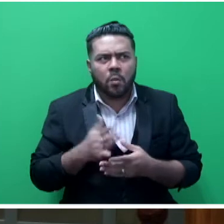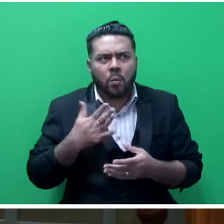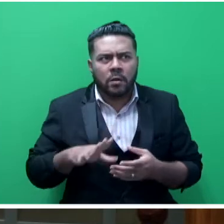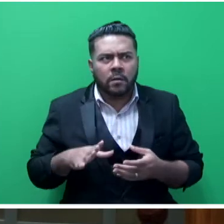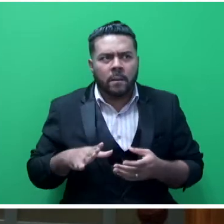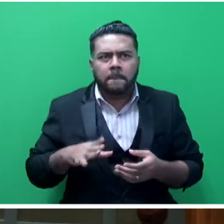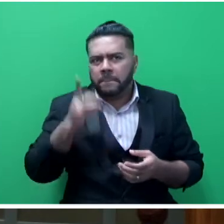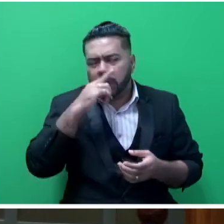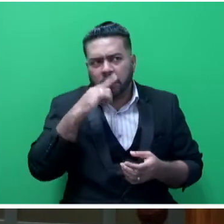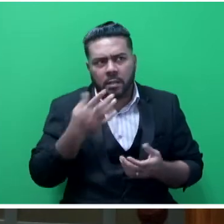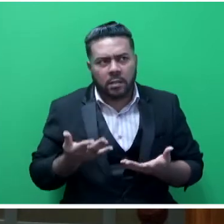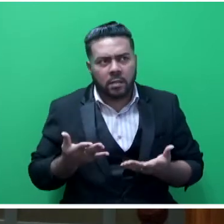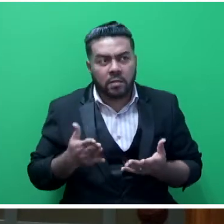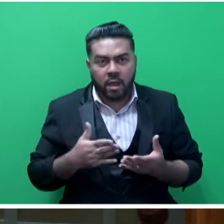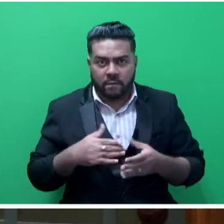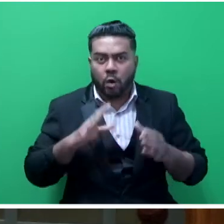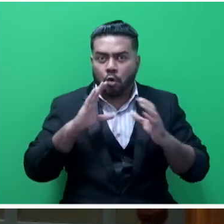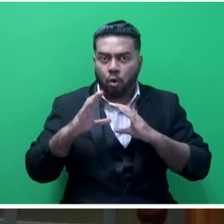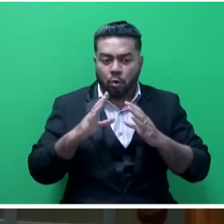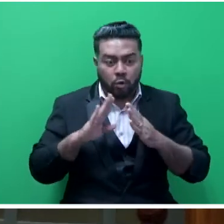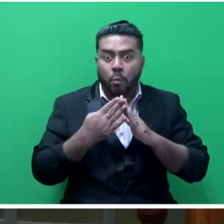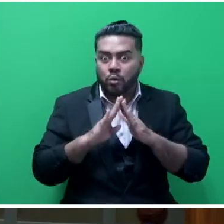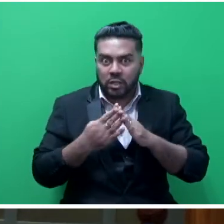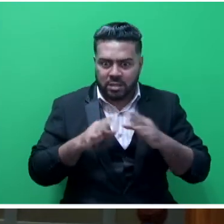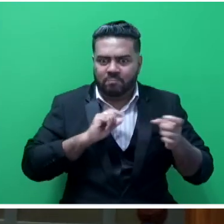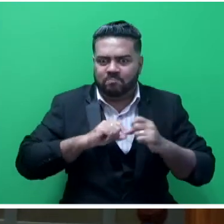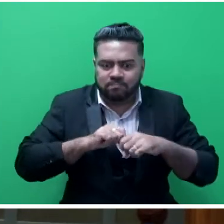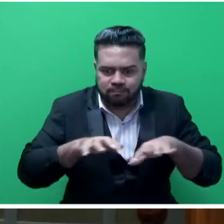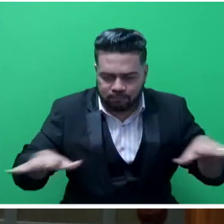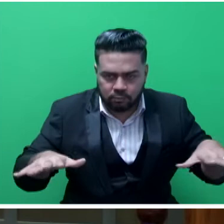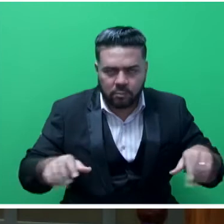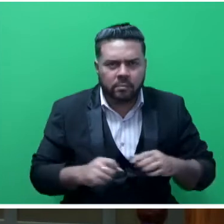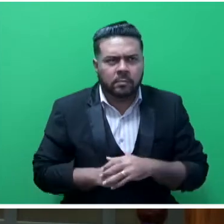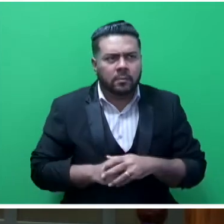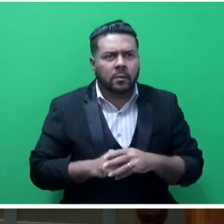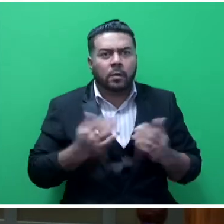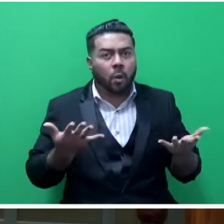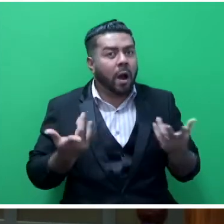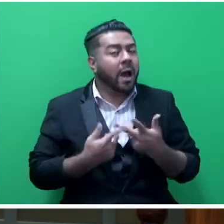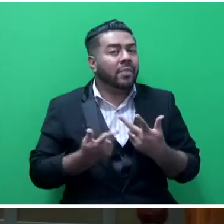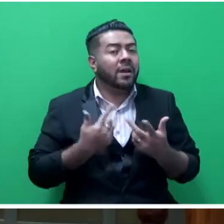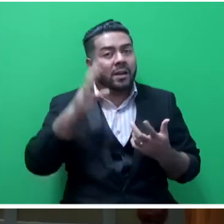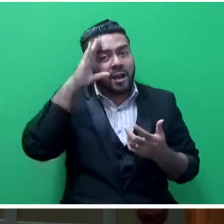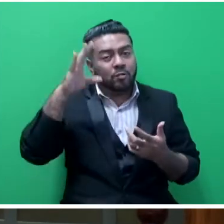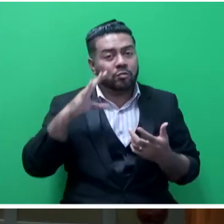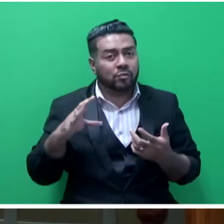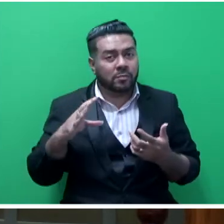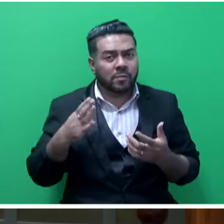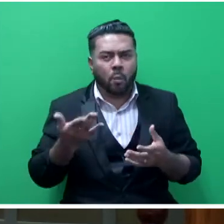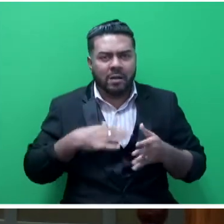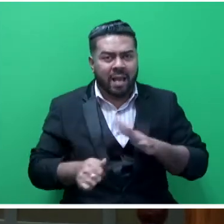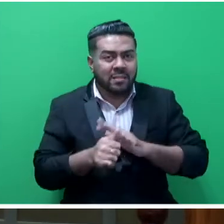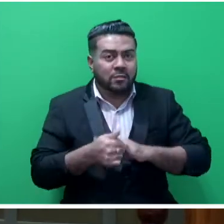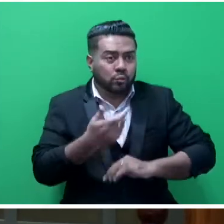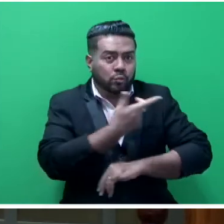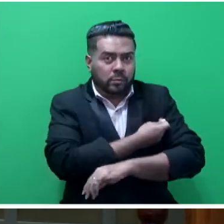with COVID-19 because they have community transmission. And so, whilst all the countries in the world want access to vaccine, there